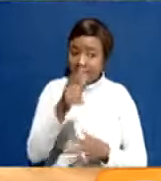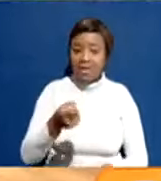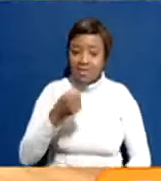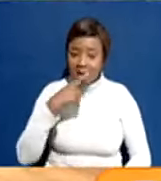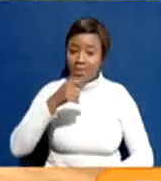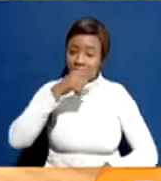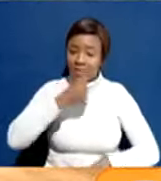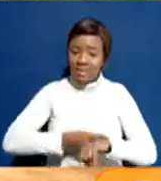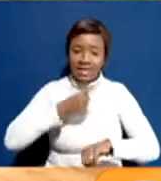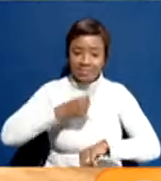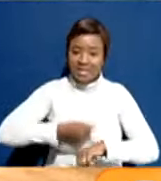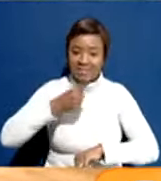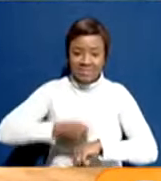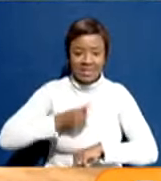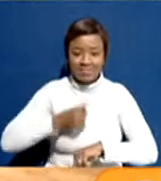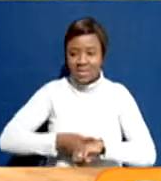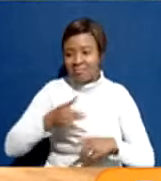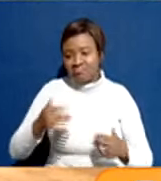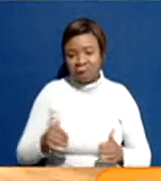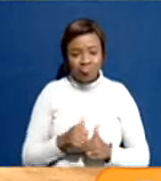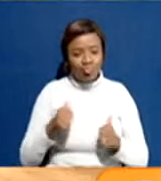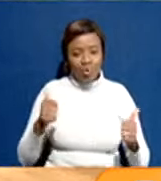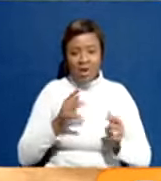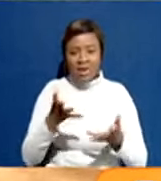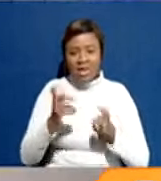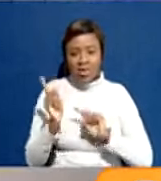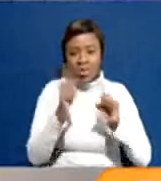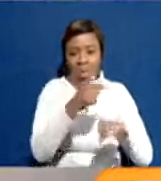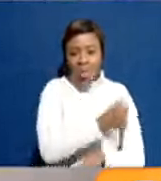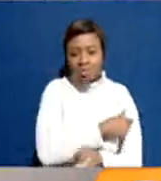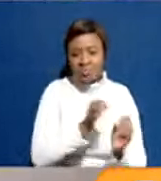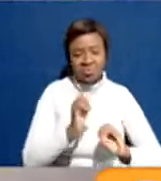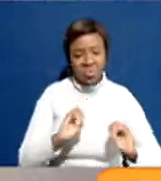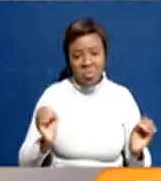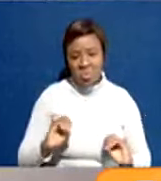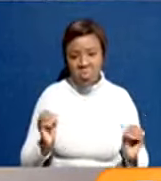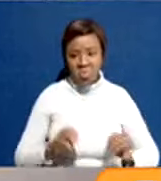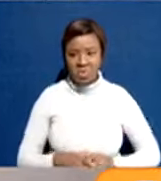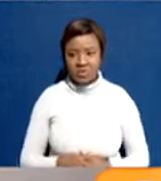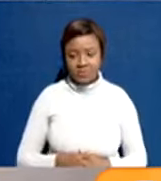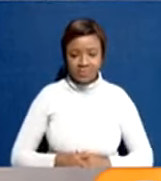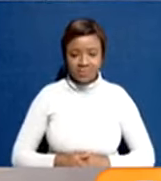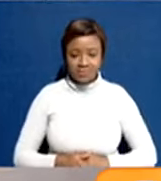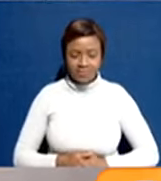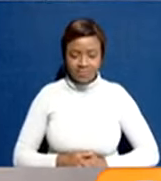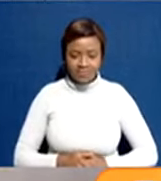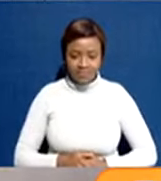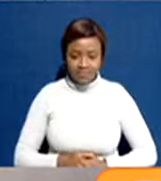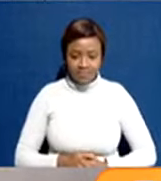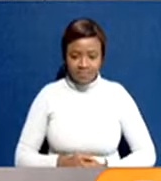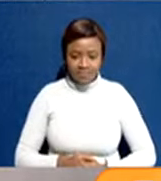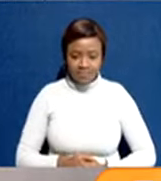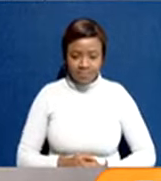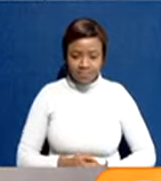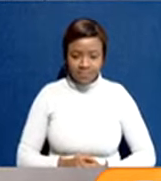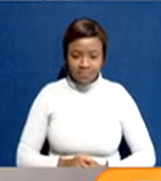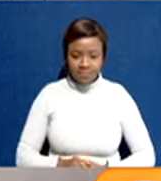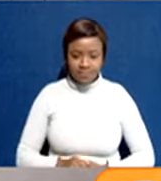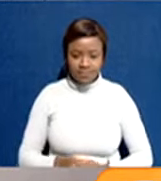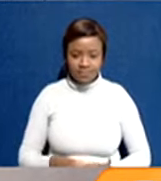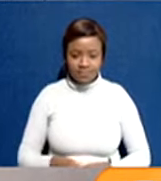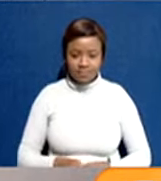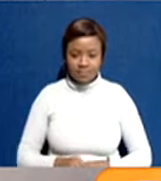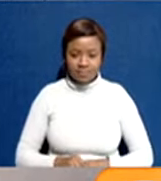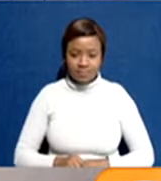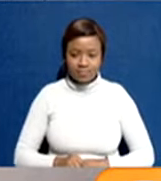drugs, hence cost cutting on transport and time wasted. It is in a continuation phase. You give a 2 week drugs